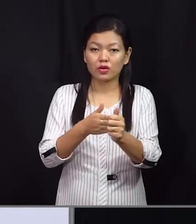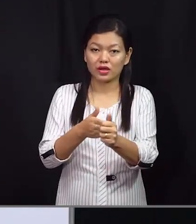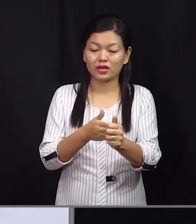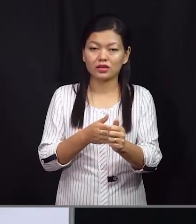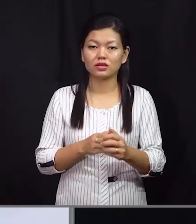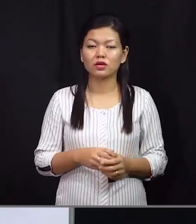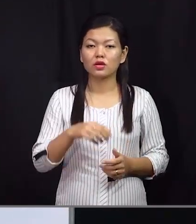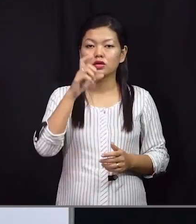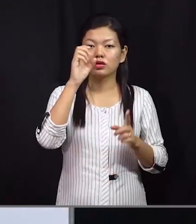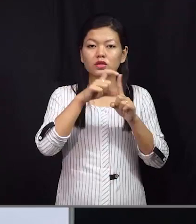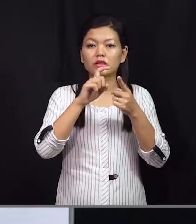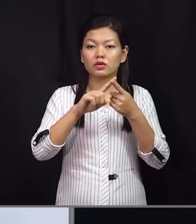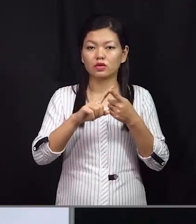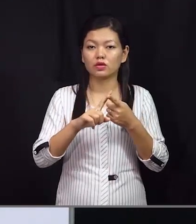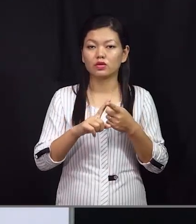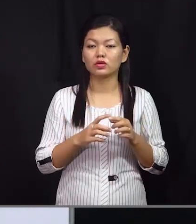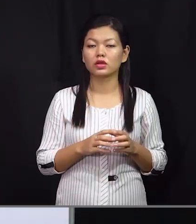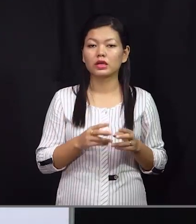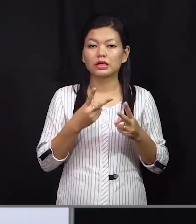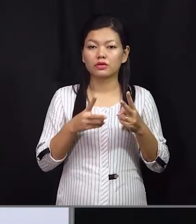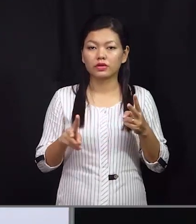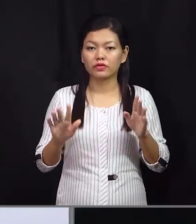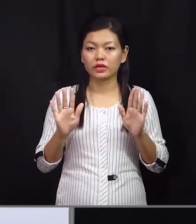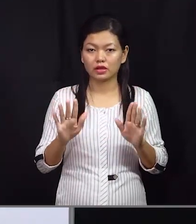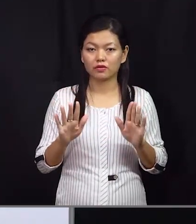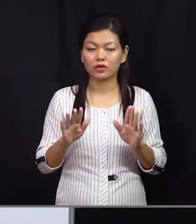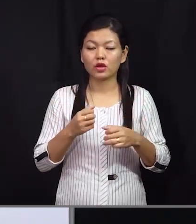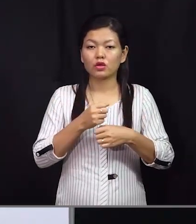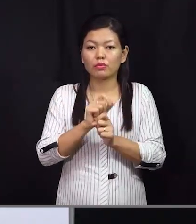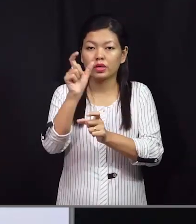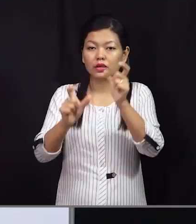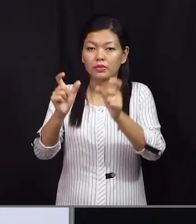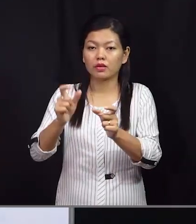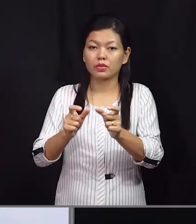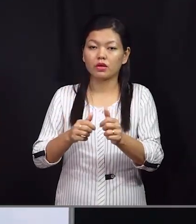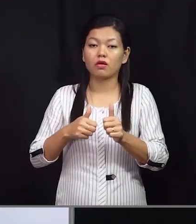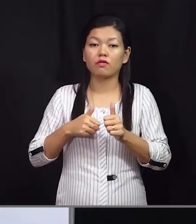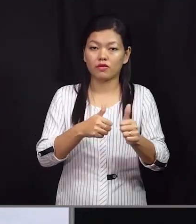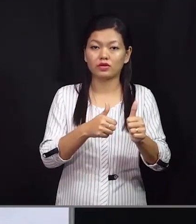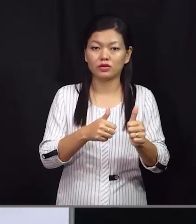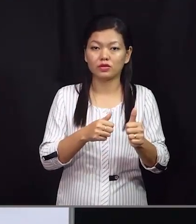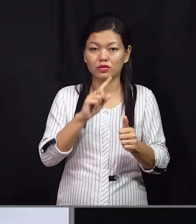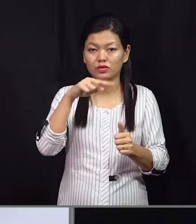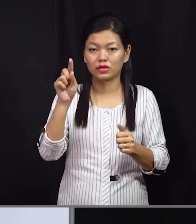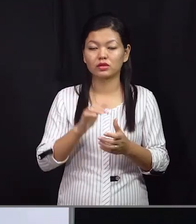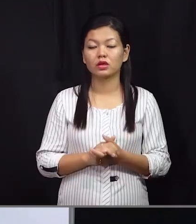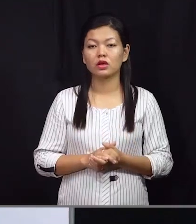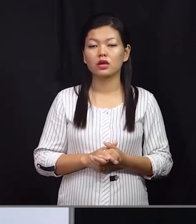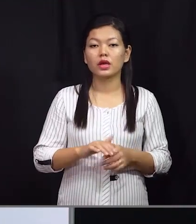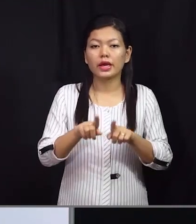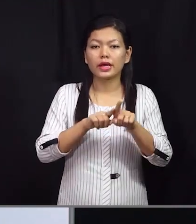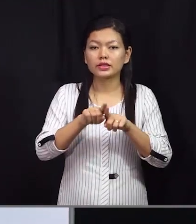that to monitor the behavior of the members. You got it, isn't it? For example, doctor, okay, the doctor